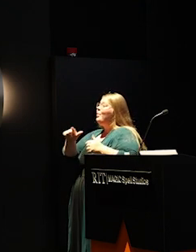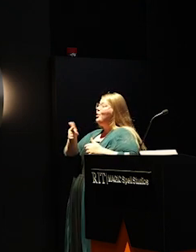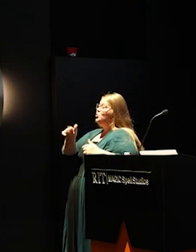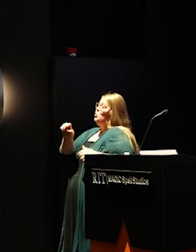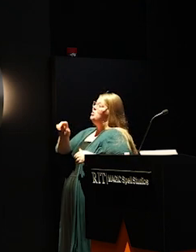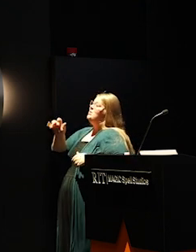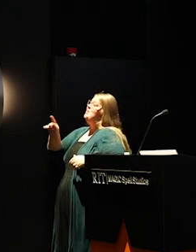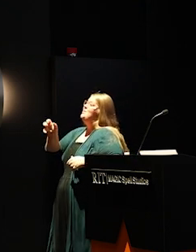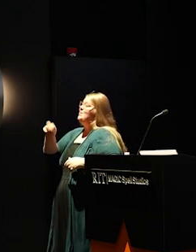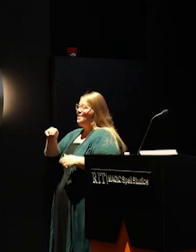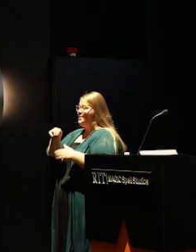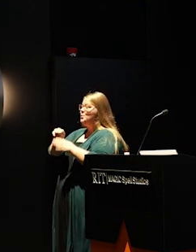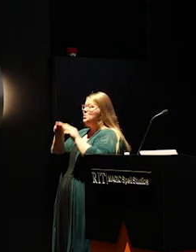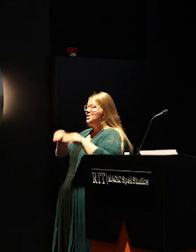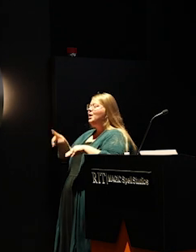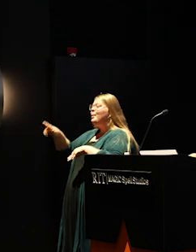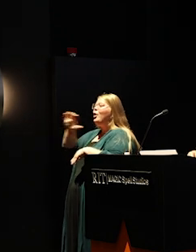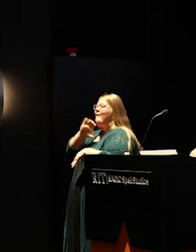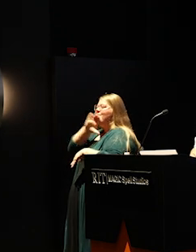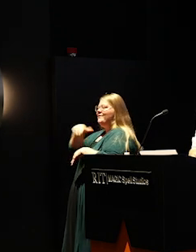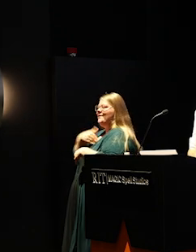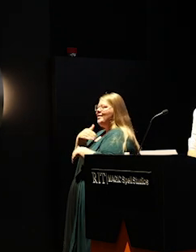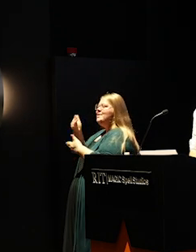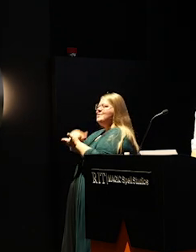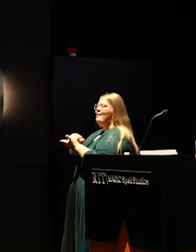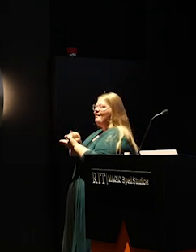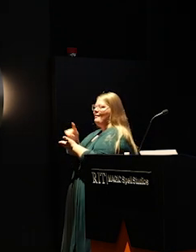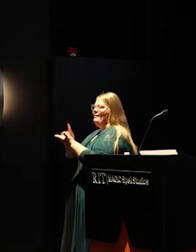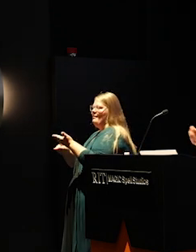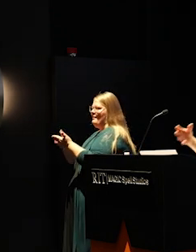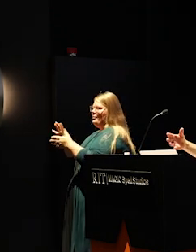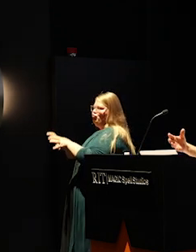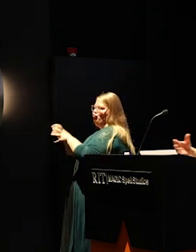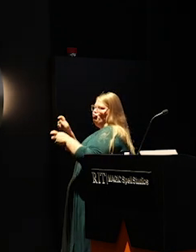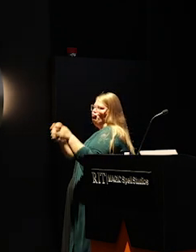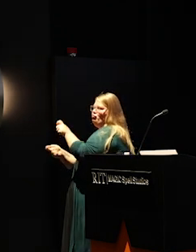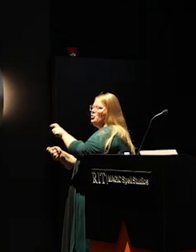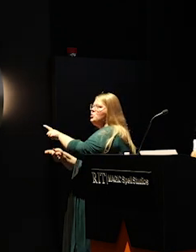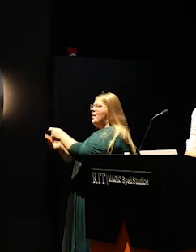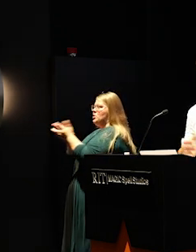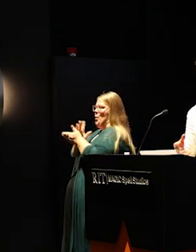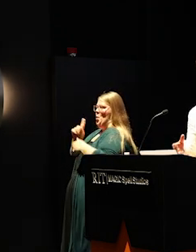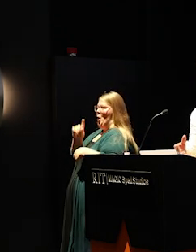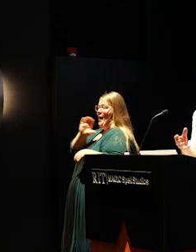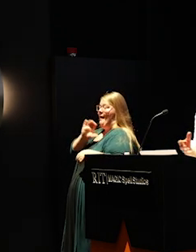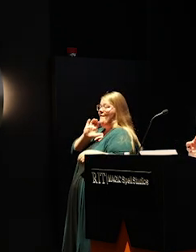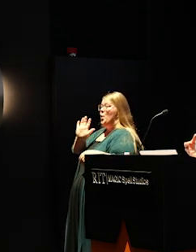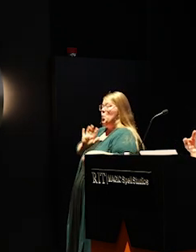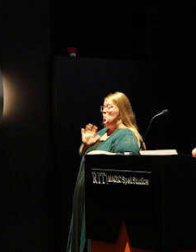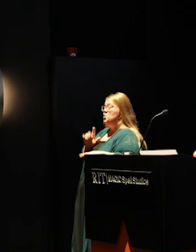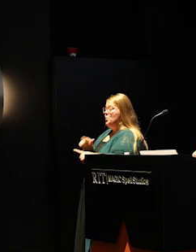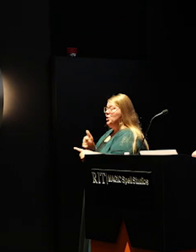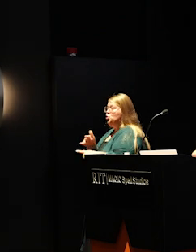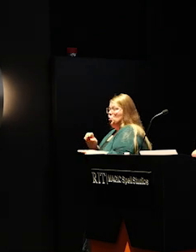their cafe. I got really excited because I sat in a meeting, and they were like, well, where the cafe is going to be located used to be George